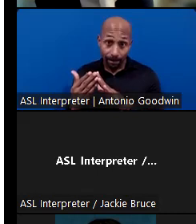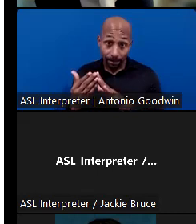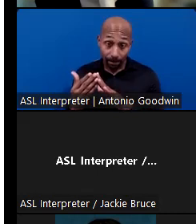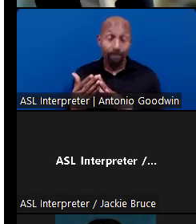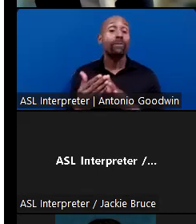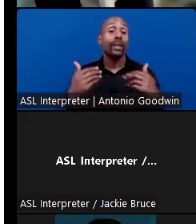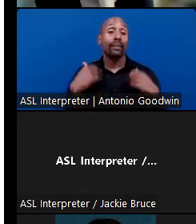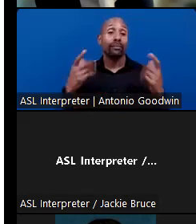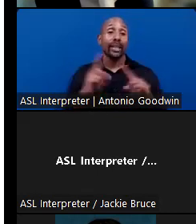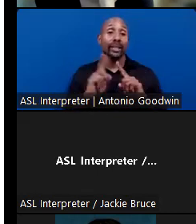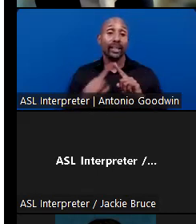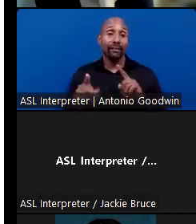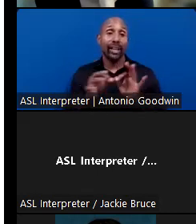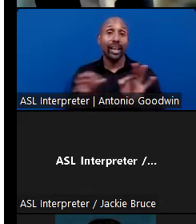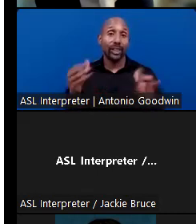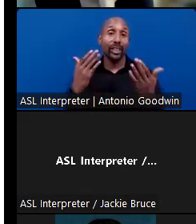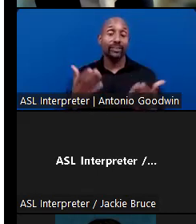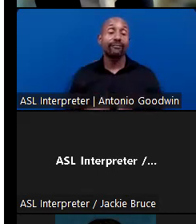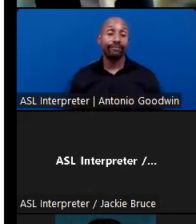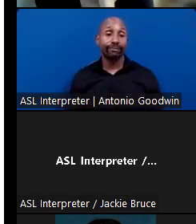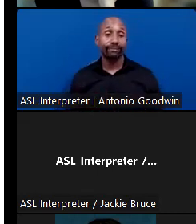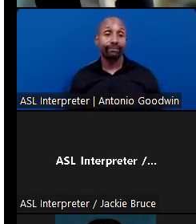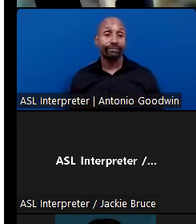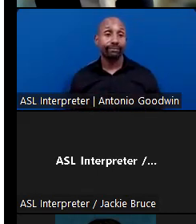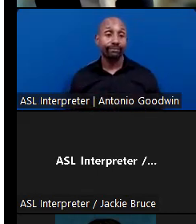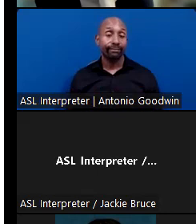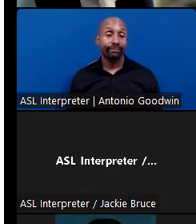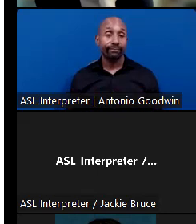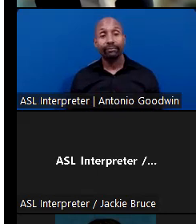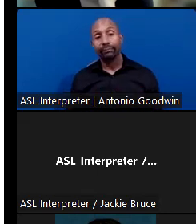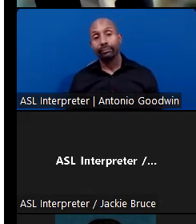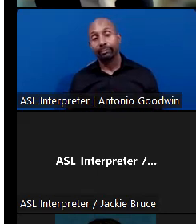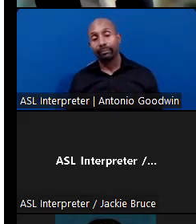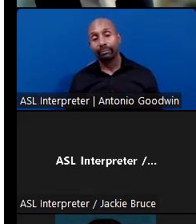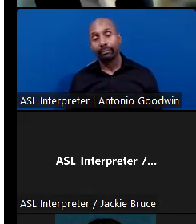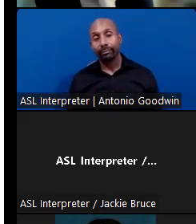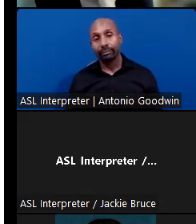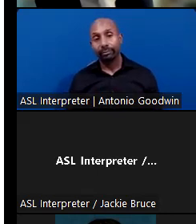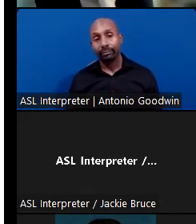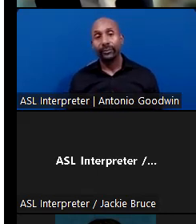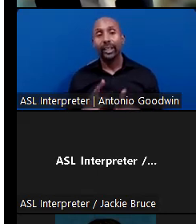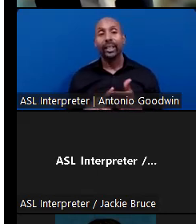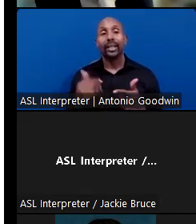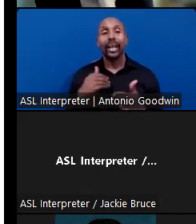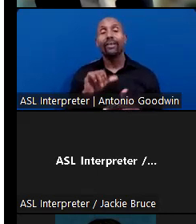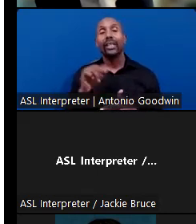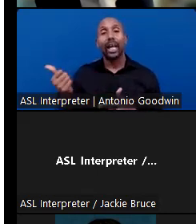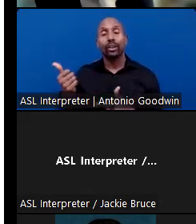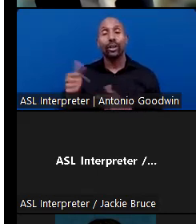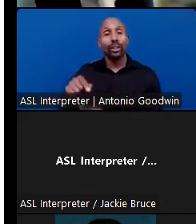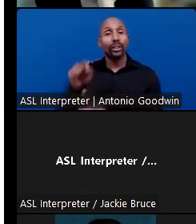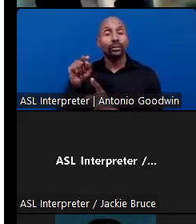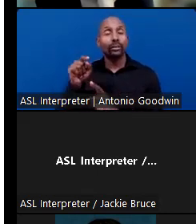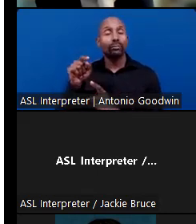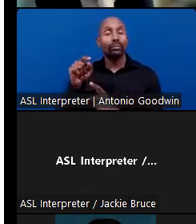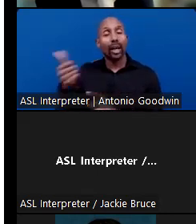languages. And then we have another one that's specific around the COVID vaccine for children and teens. So